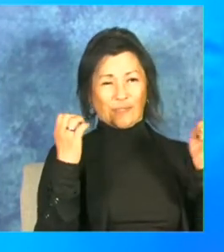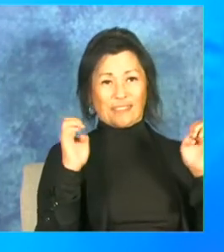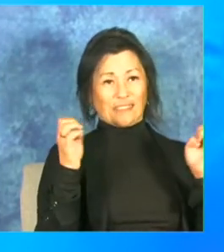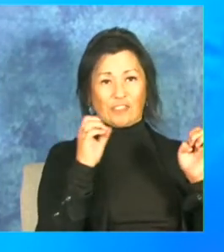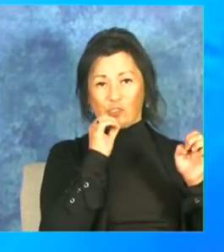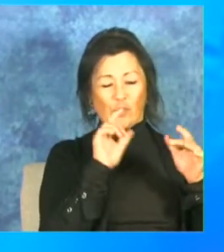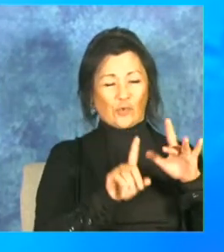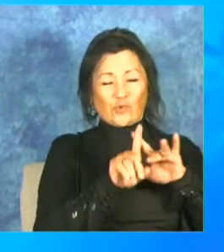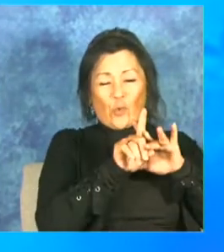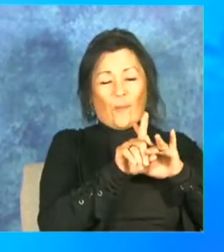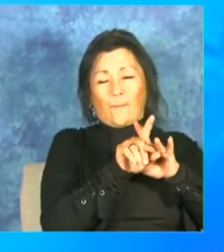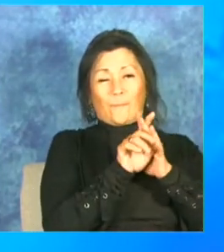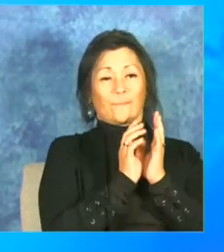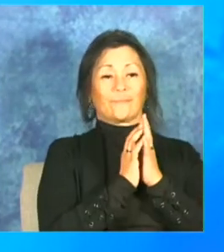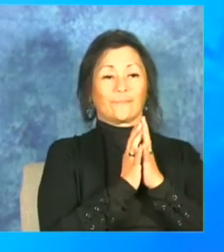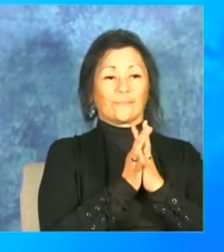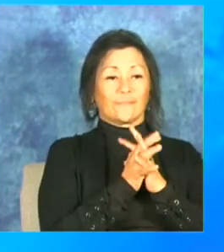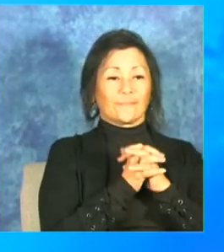appear out of nowhere.